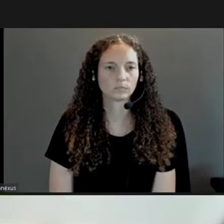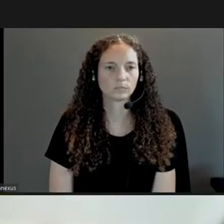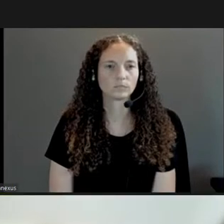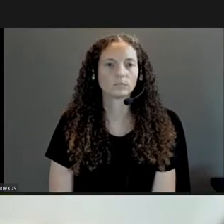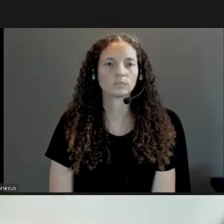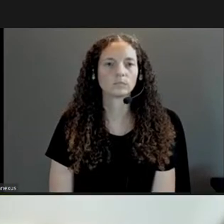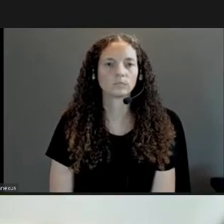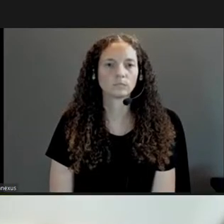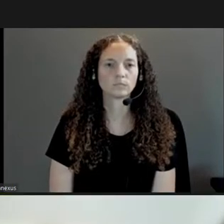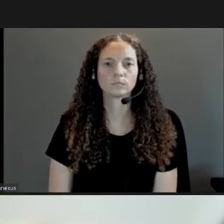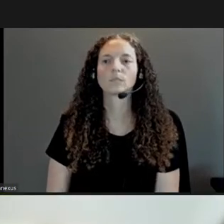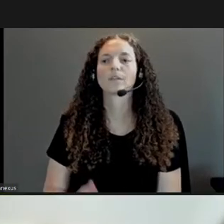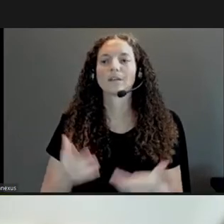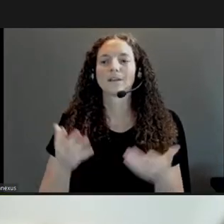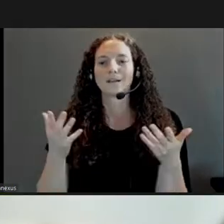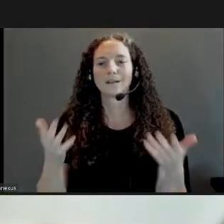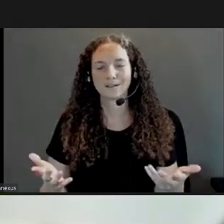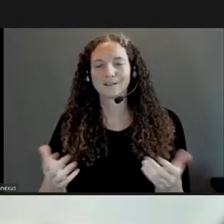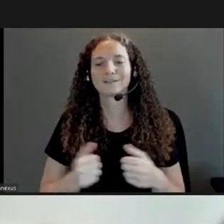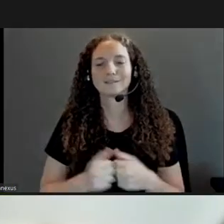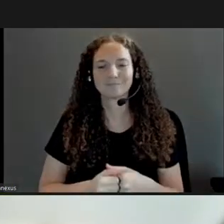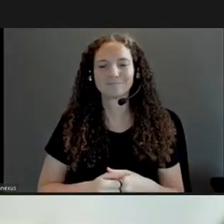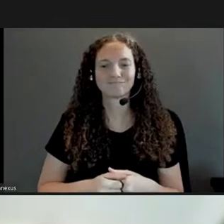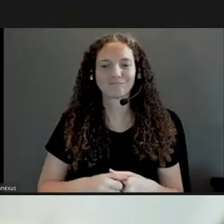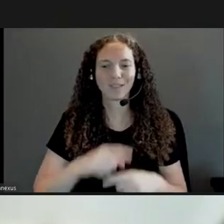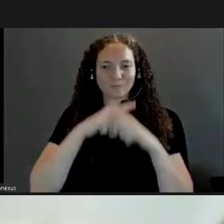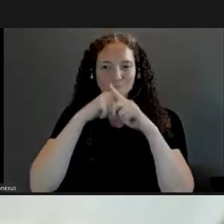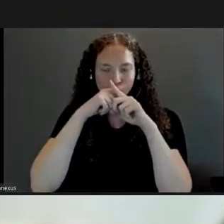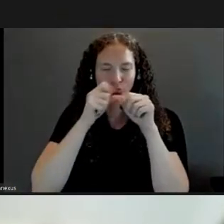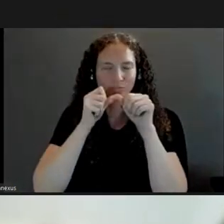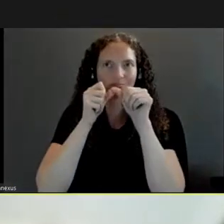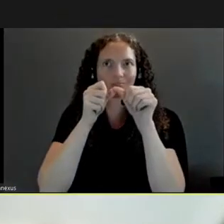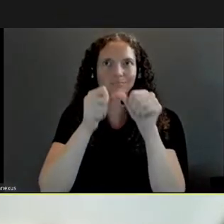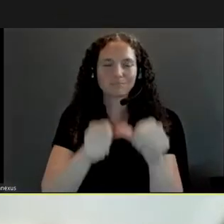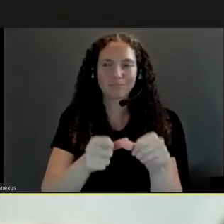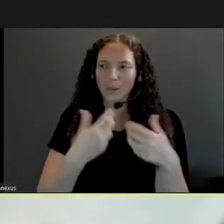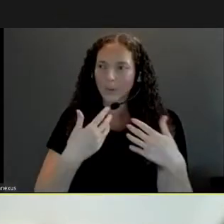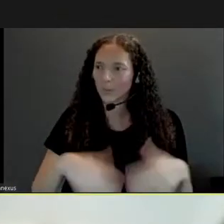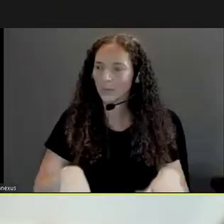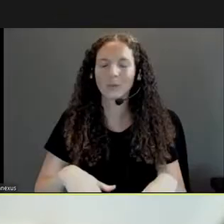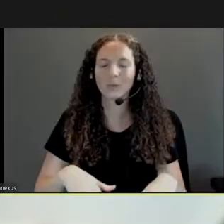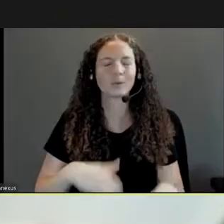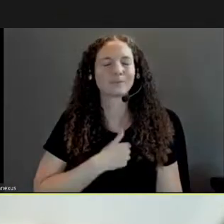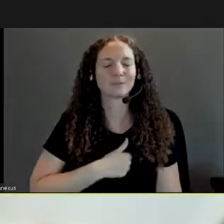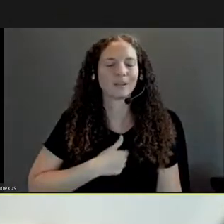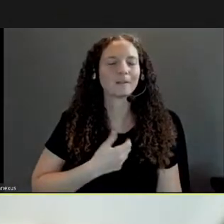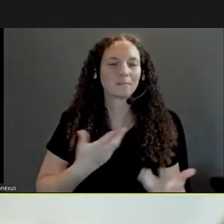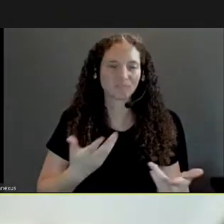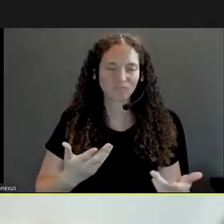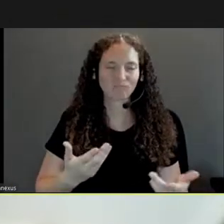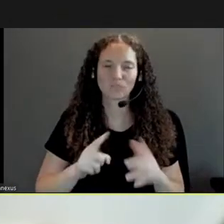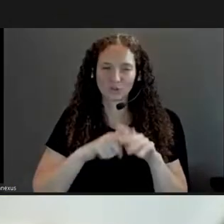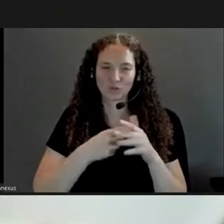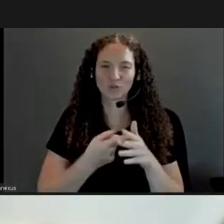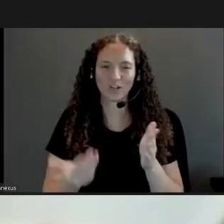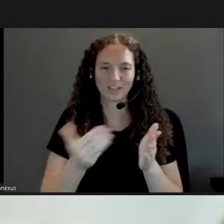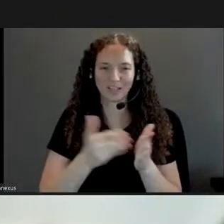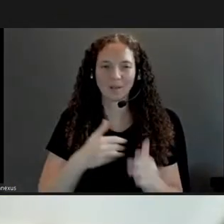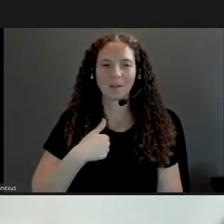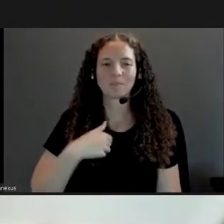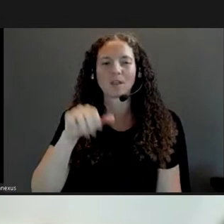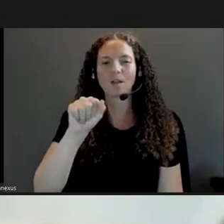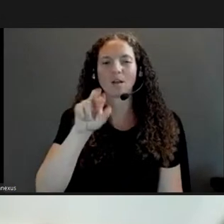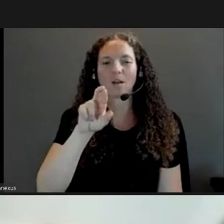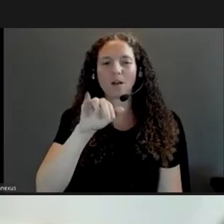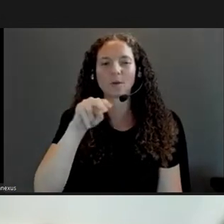Oh, great. I was muted that whole time. That's fantastic. All right, let me start again. Sorry. Ariana Parasco, Port Washington resident.